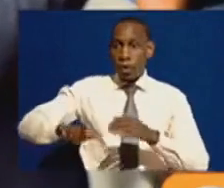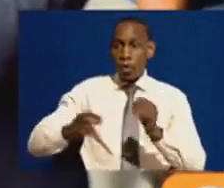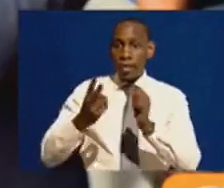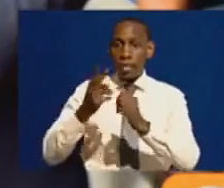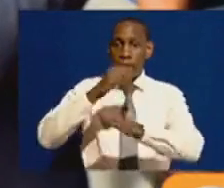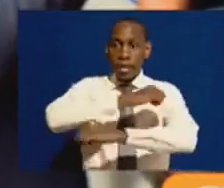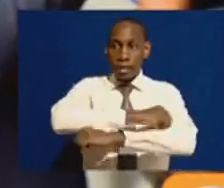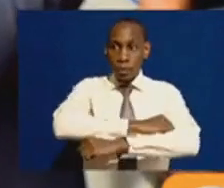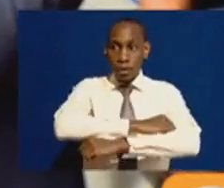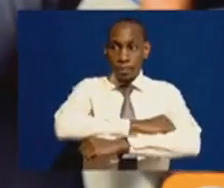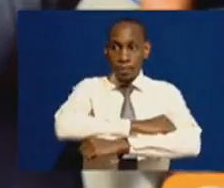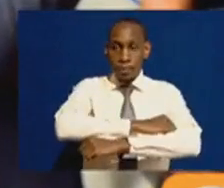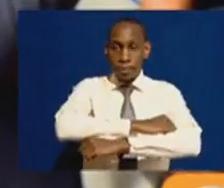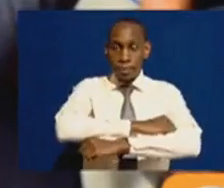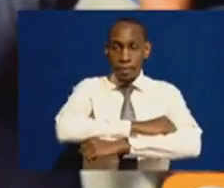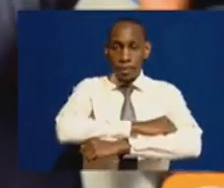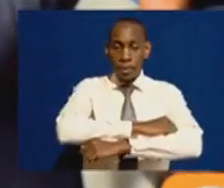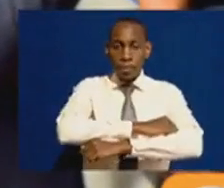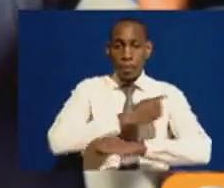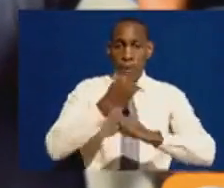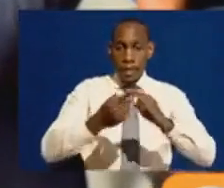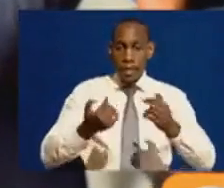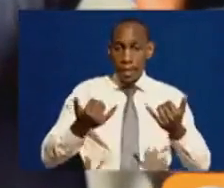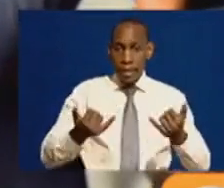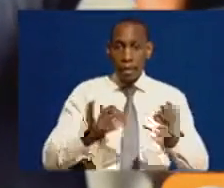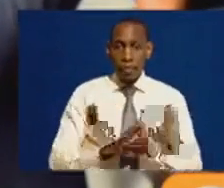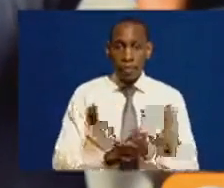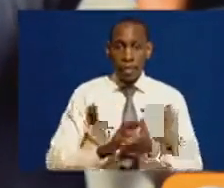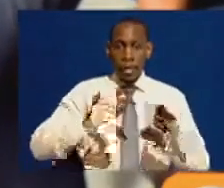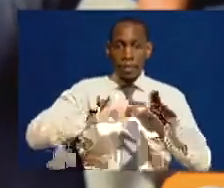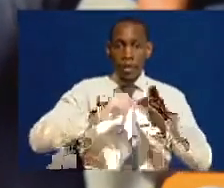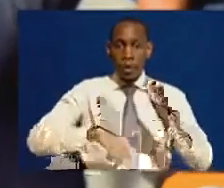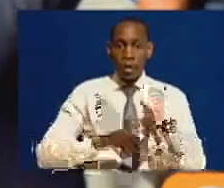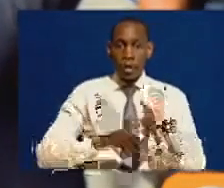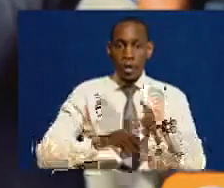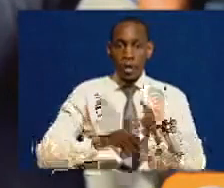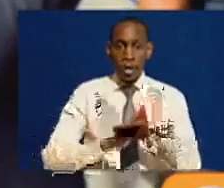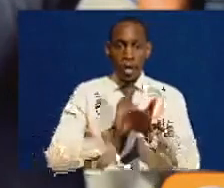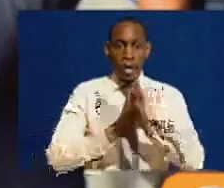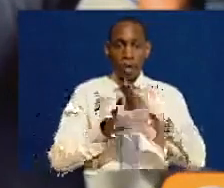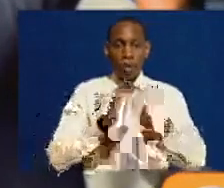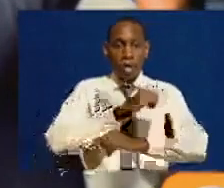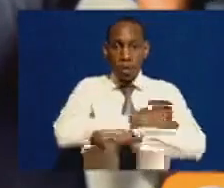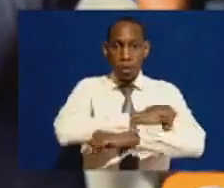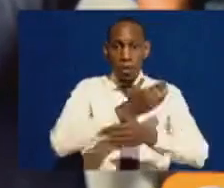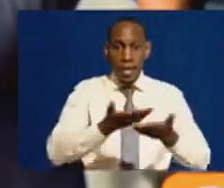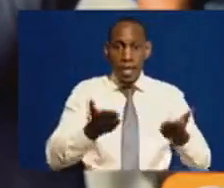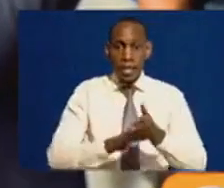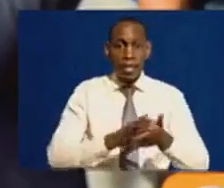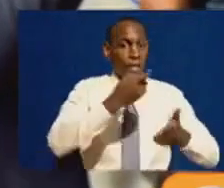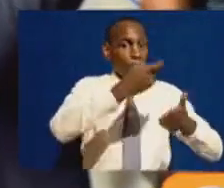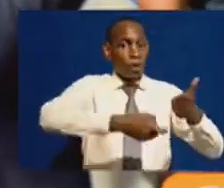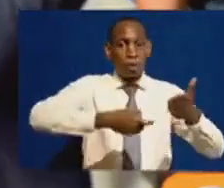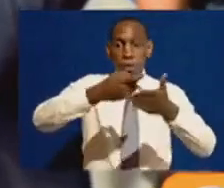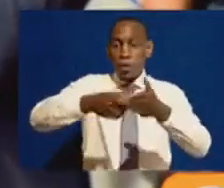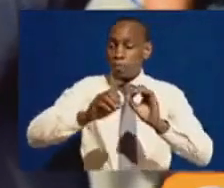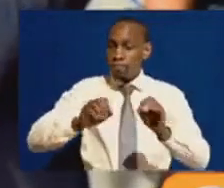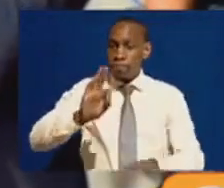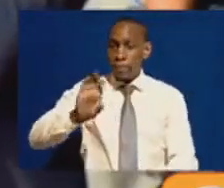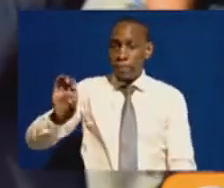secondary school this current year. It therefore means that no school should charge any fees for